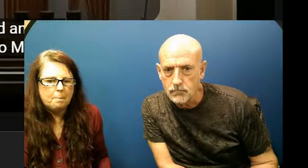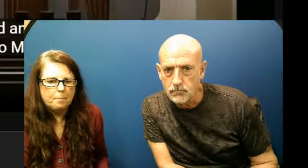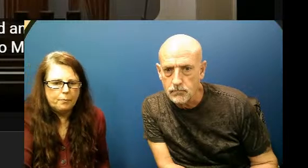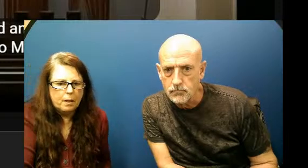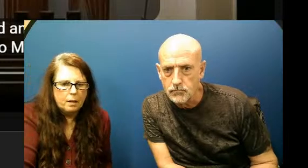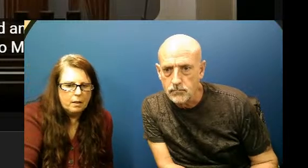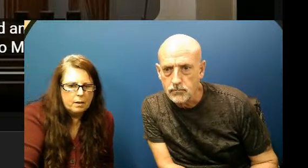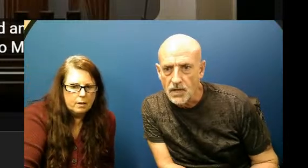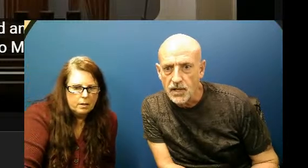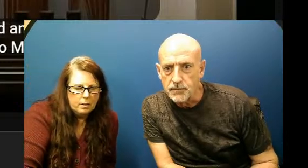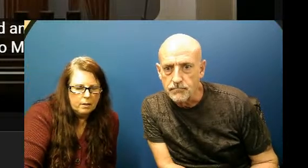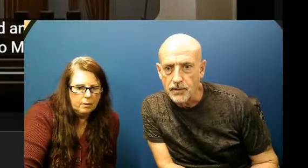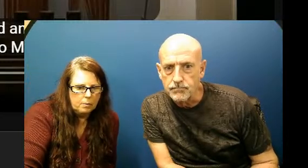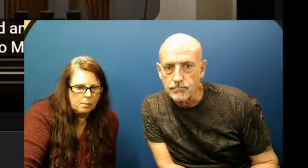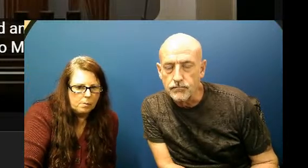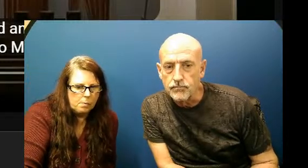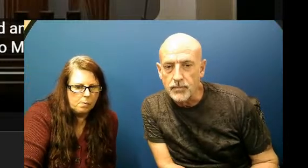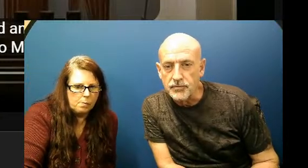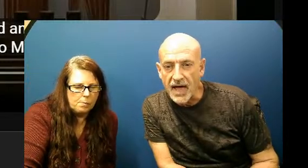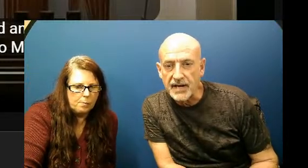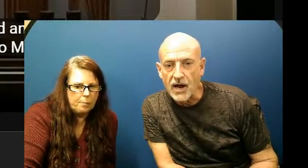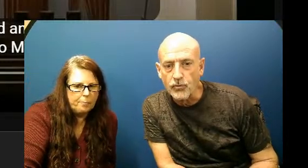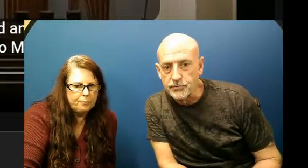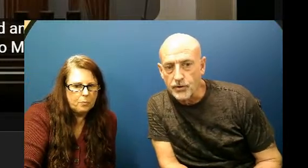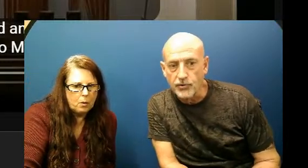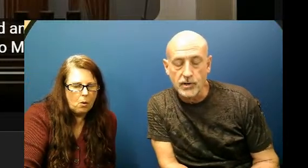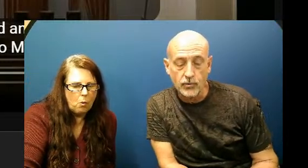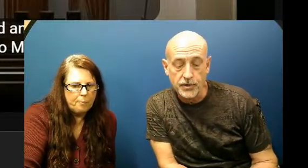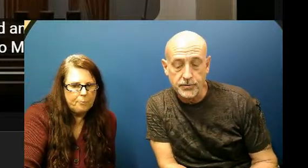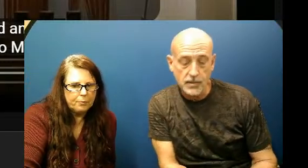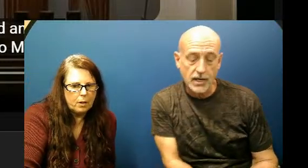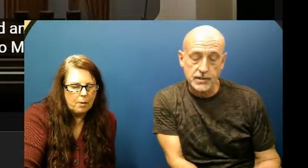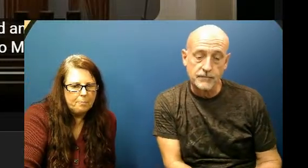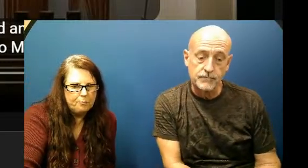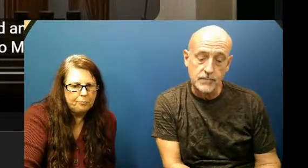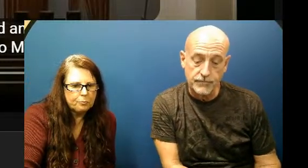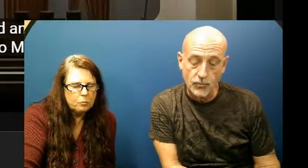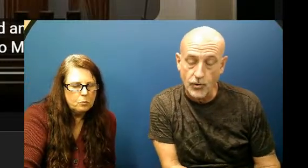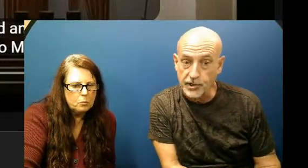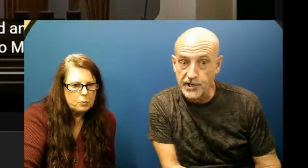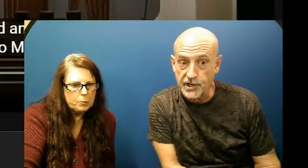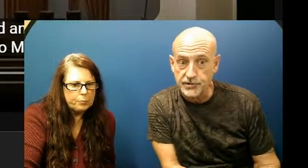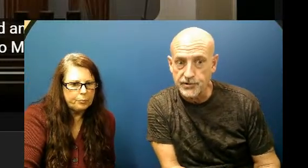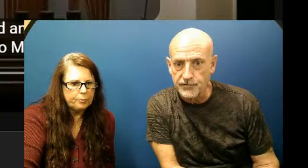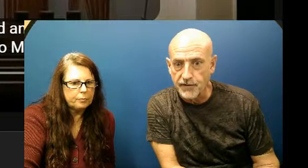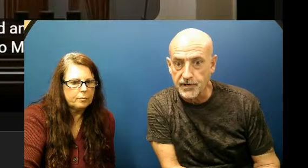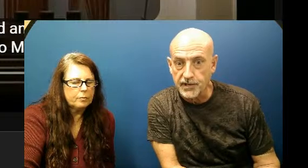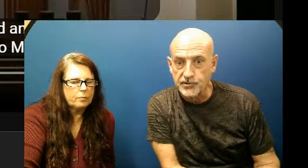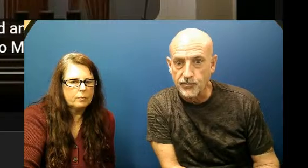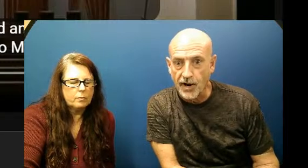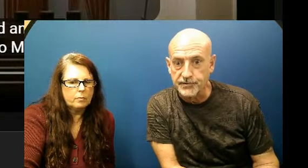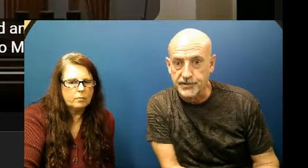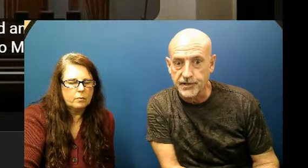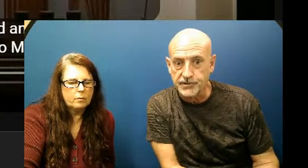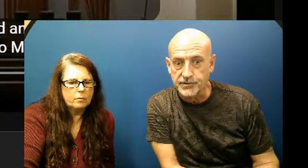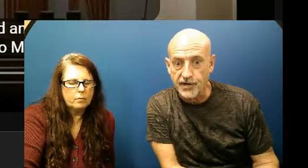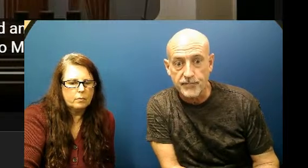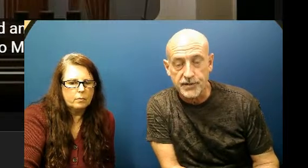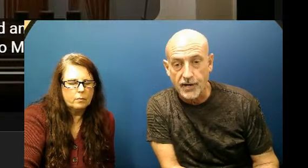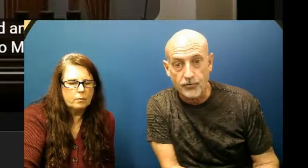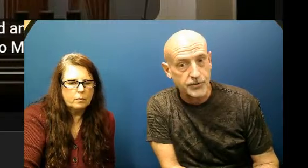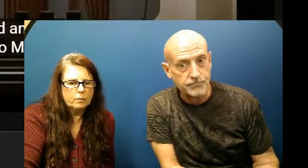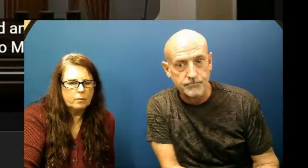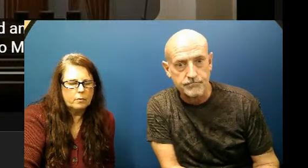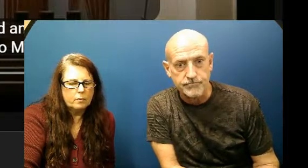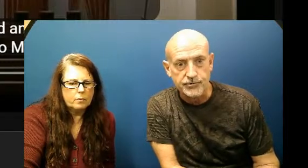with that. That I would agree with. And if you wanted to get into financial privacy against the